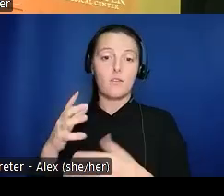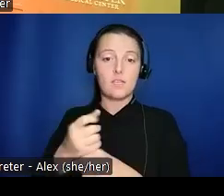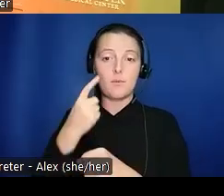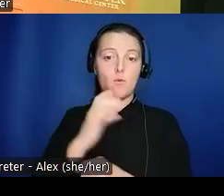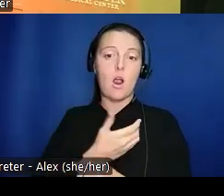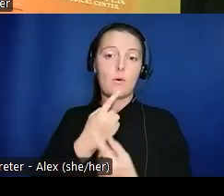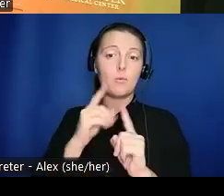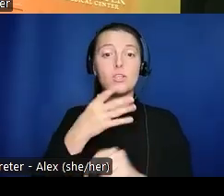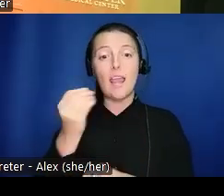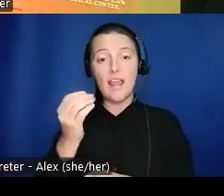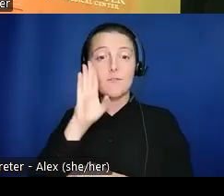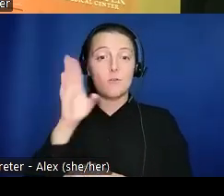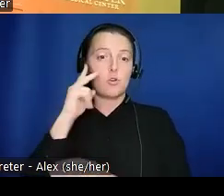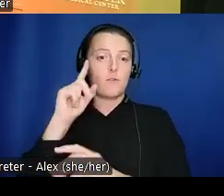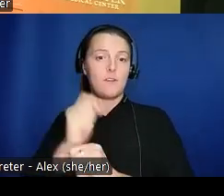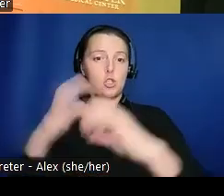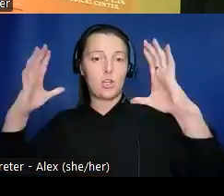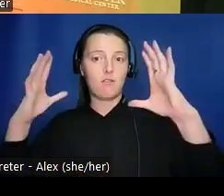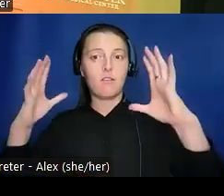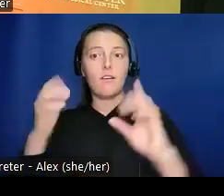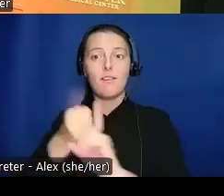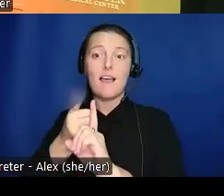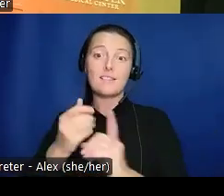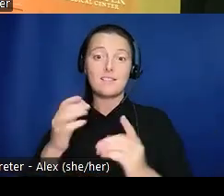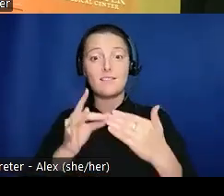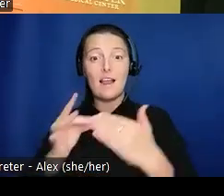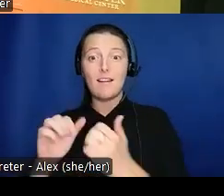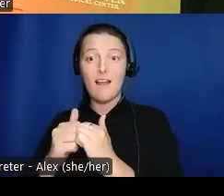So thank you so much. And have a great afternoon, everybody.